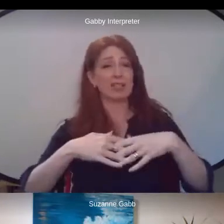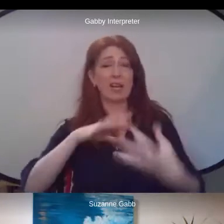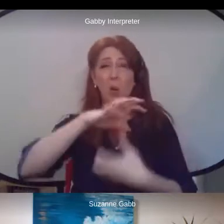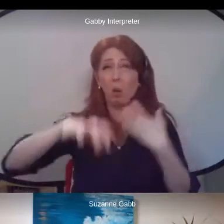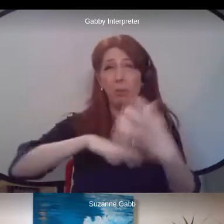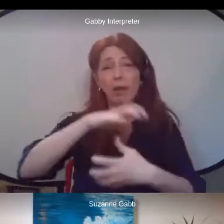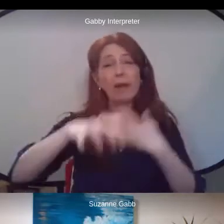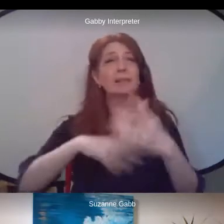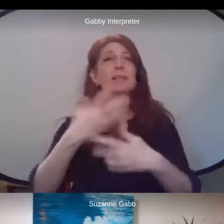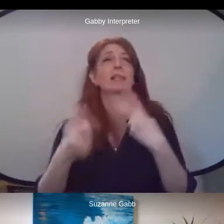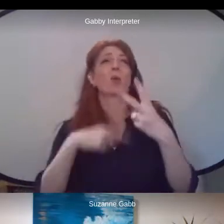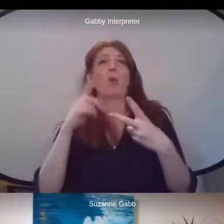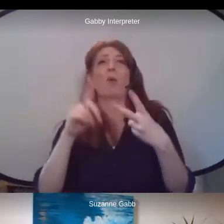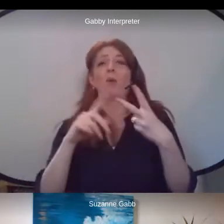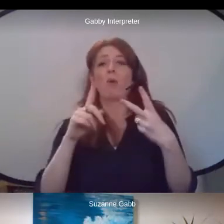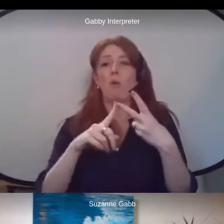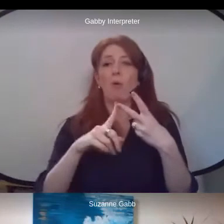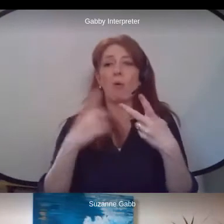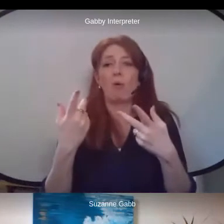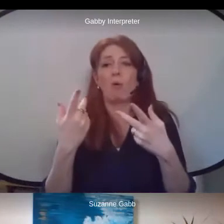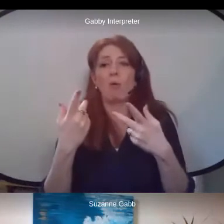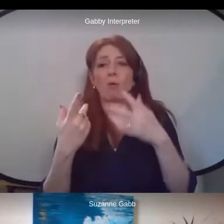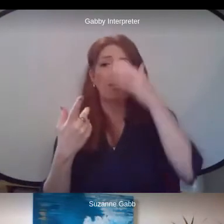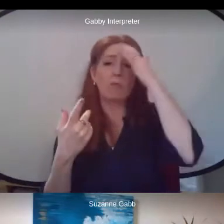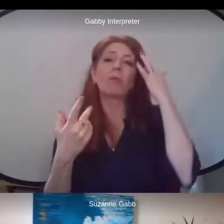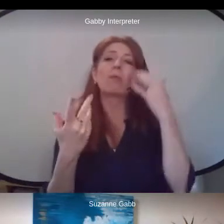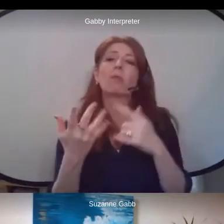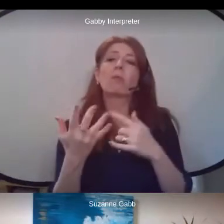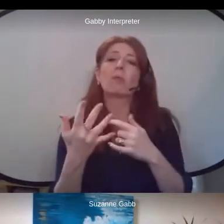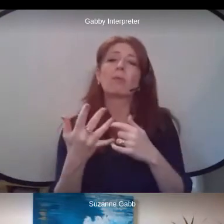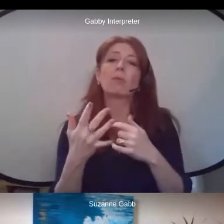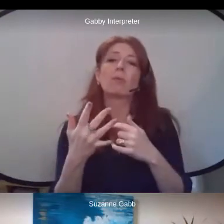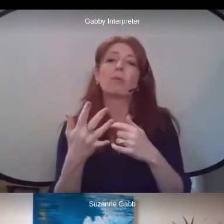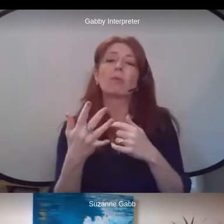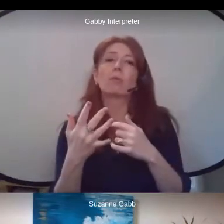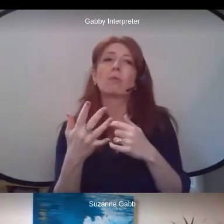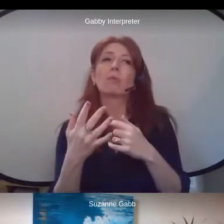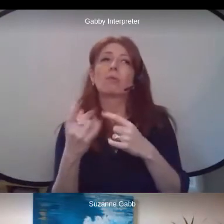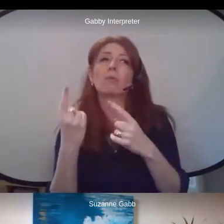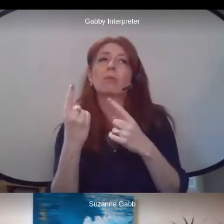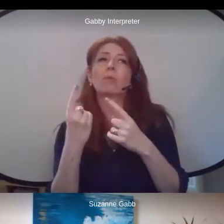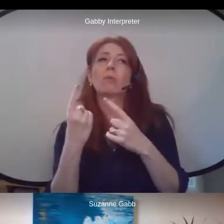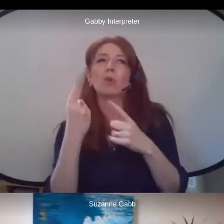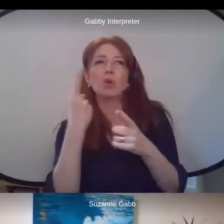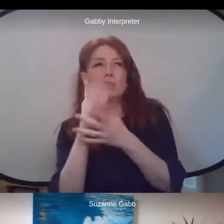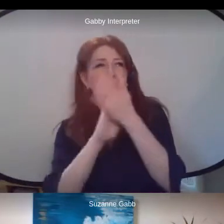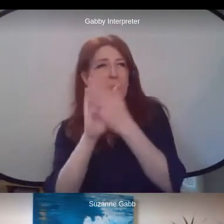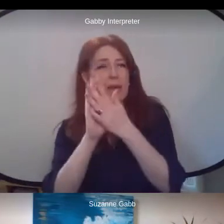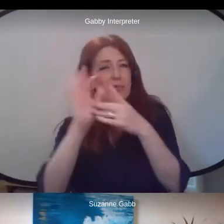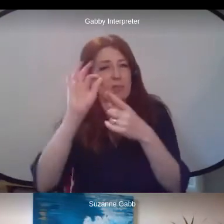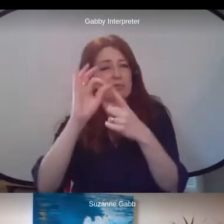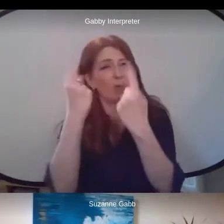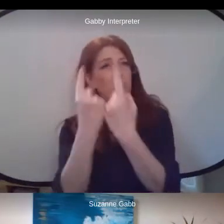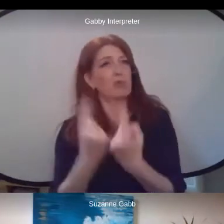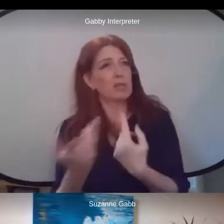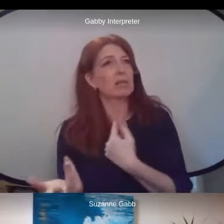all the sort of the whistles around around the product. So I suppose, is it a case